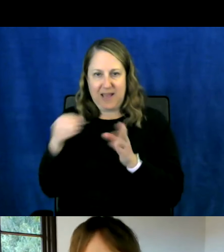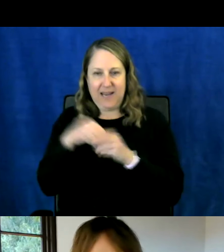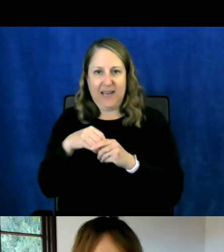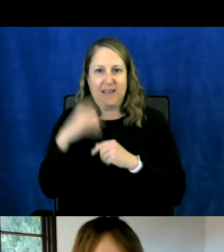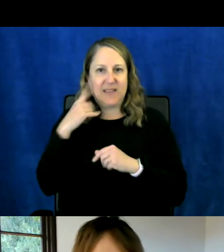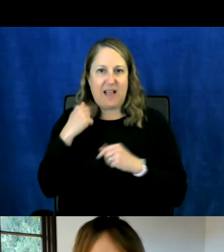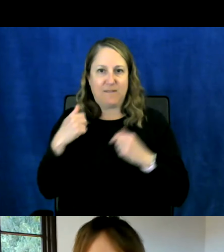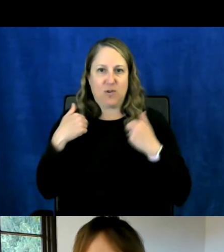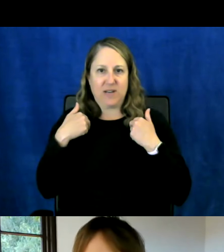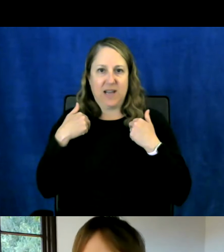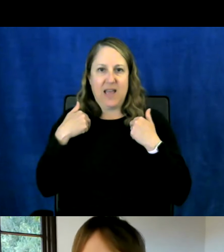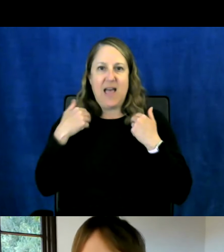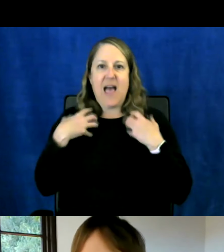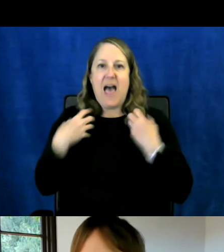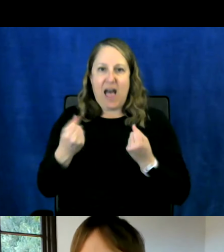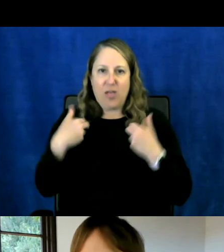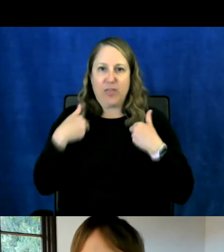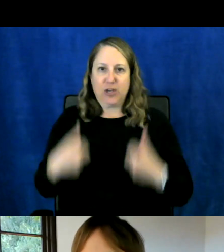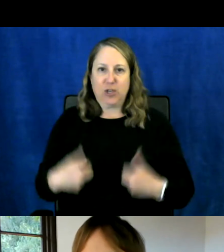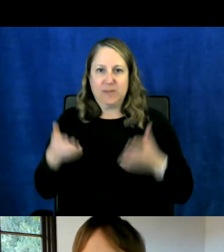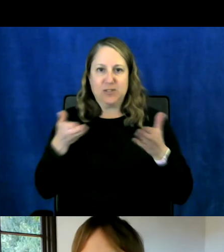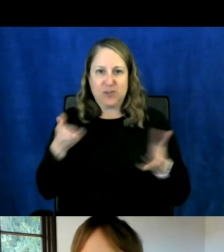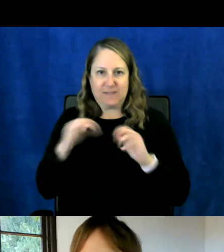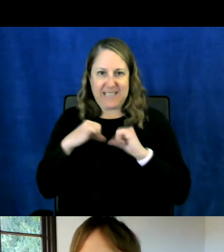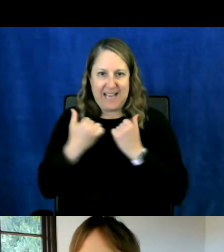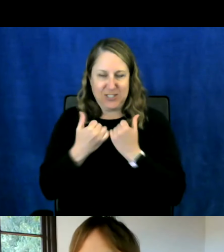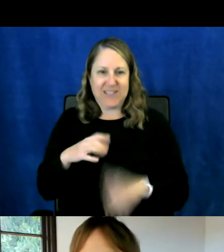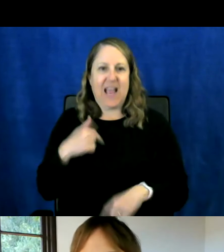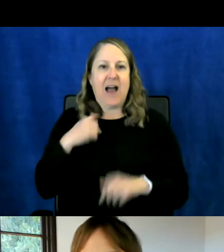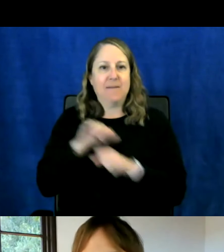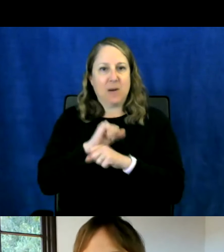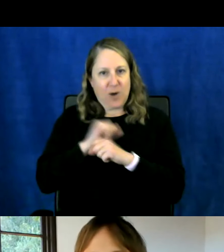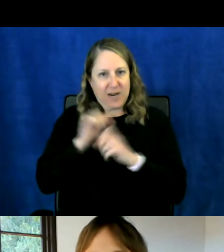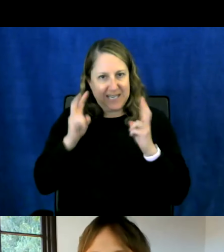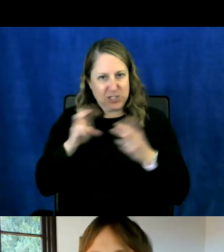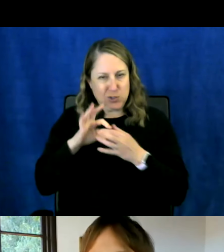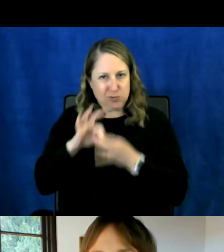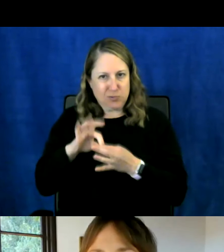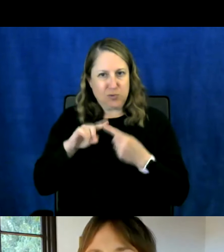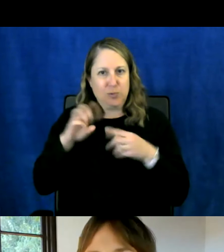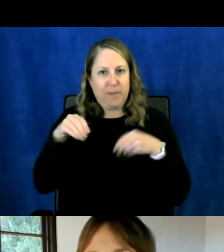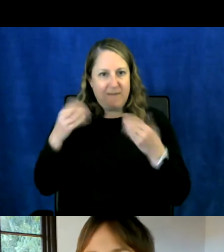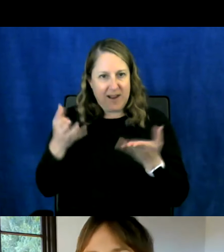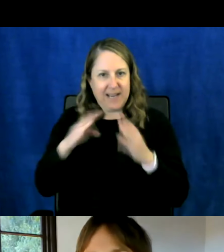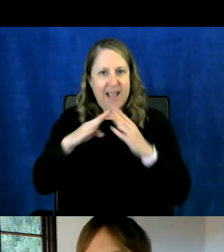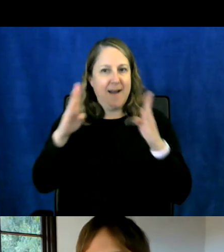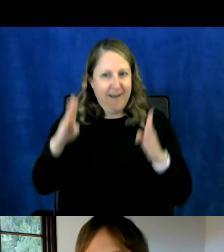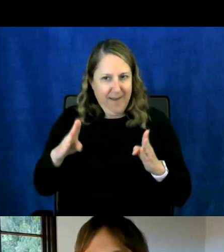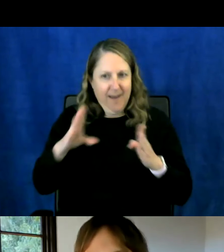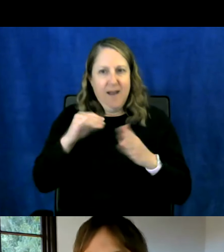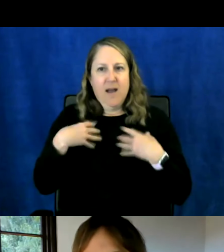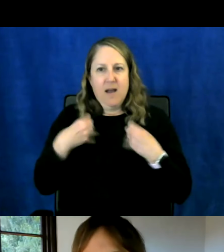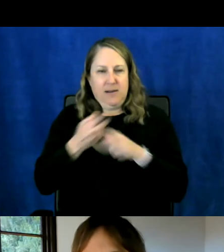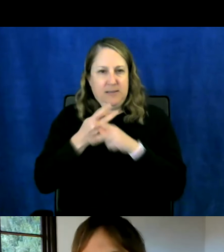Human Services Agency. I've been working on issues related to providing housing and healthcare for individuals